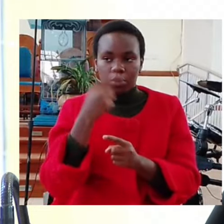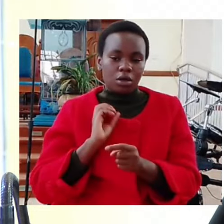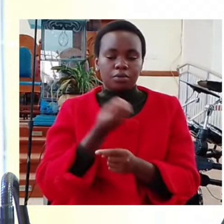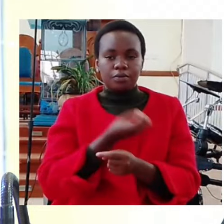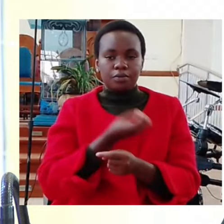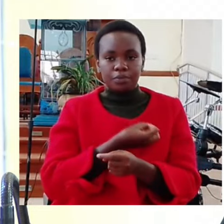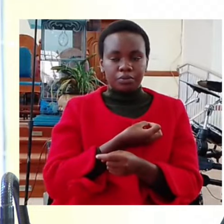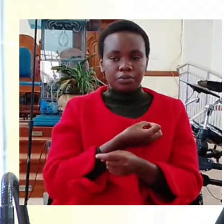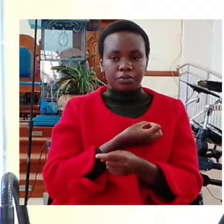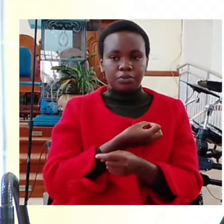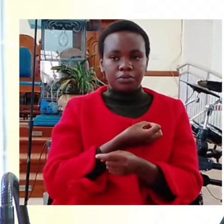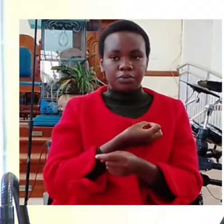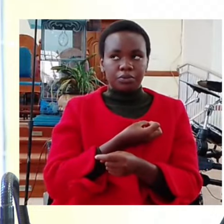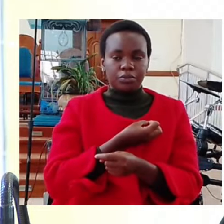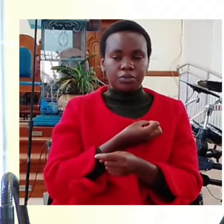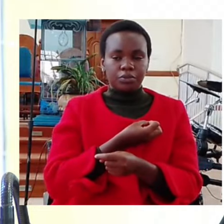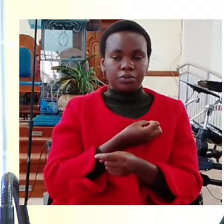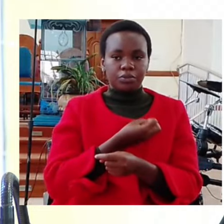Gaka, geta kwa kanua.